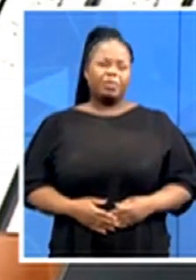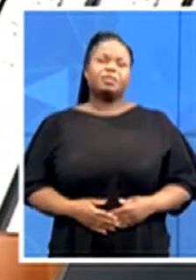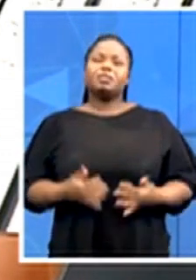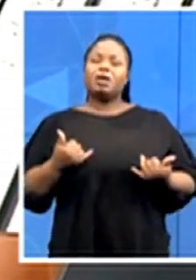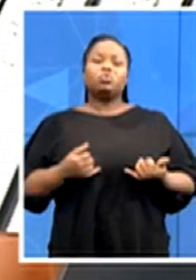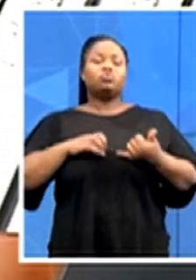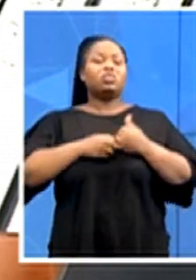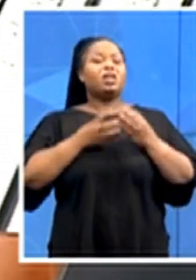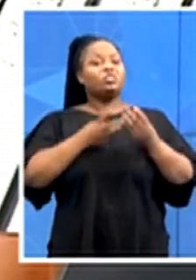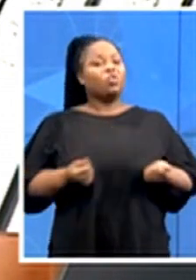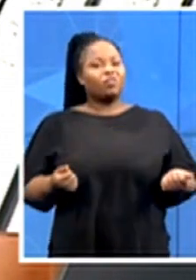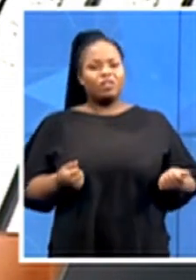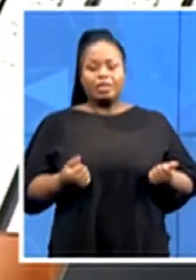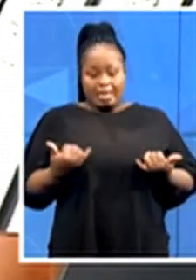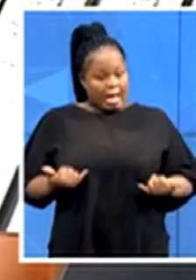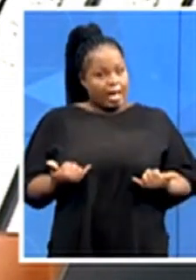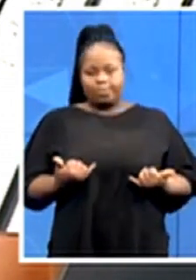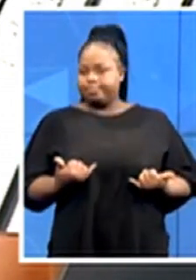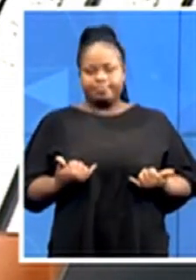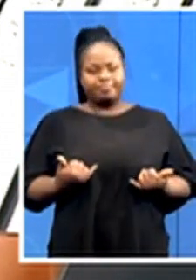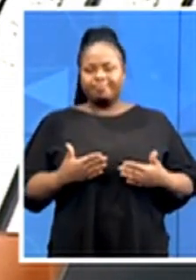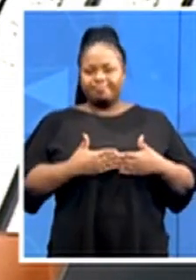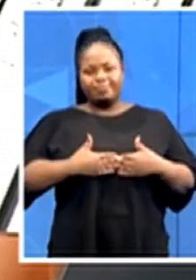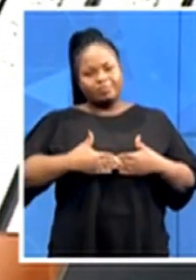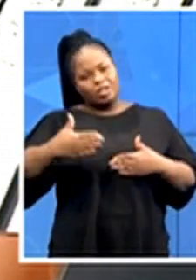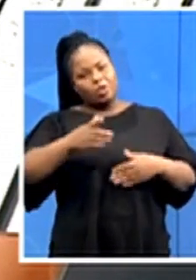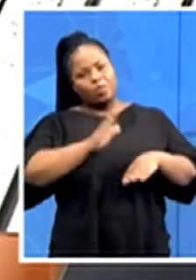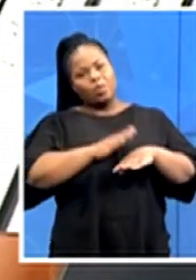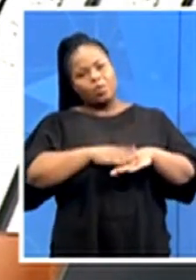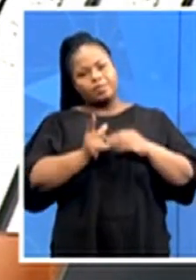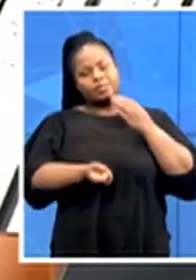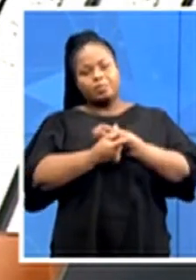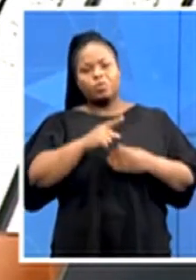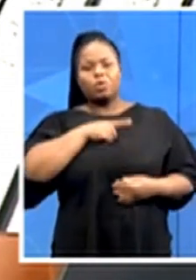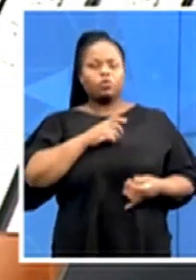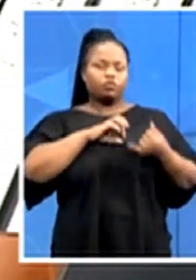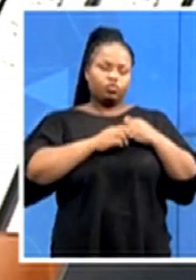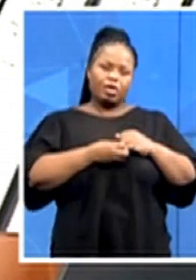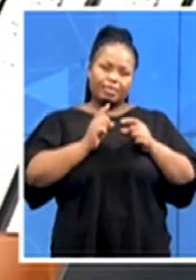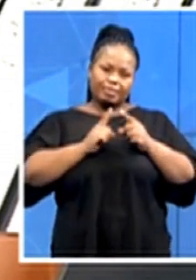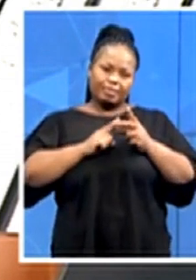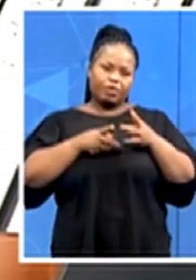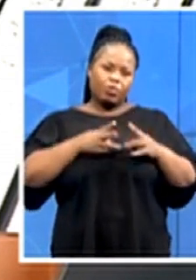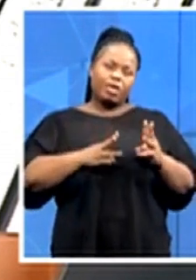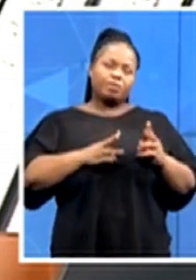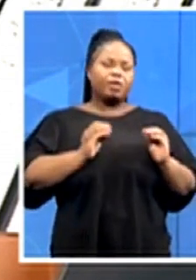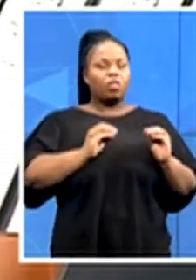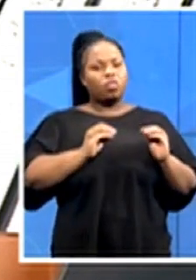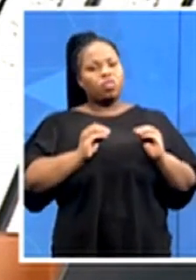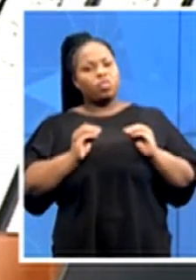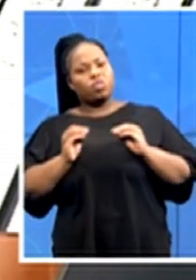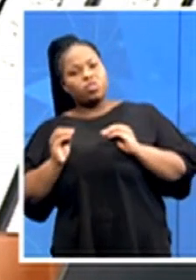Every measure we have instituted has taken time, and it has led to a lot of